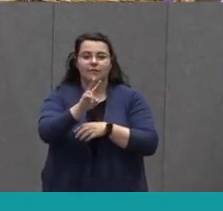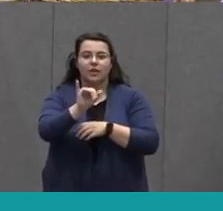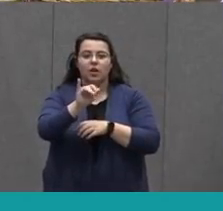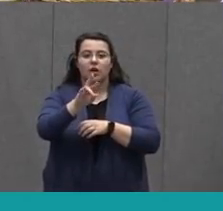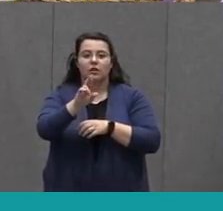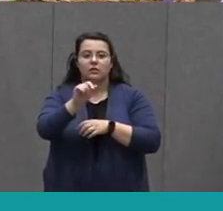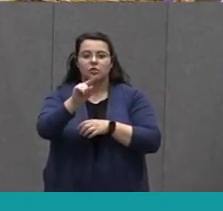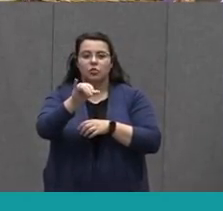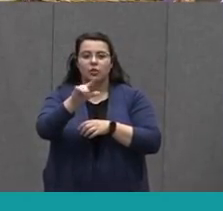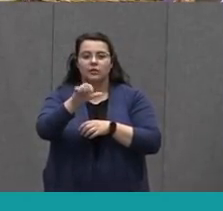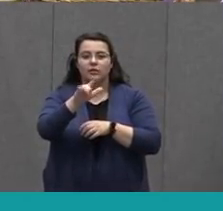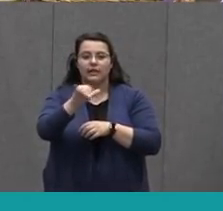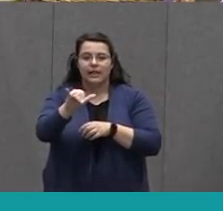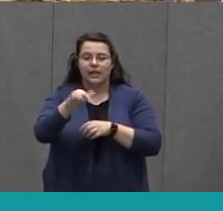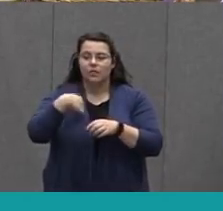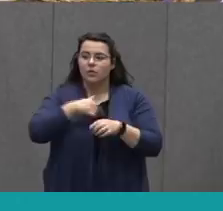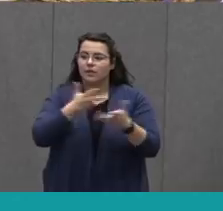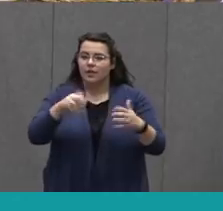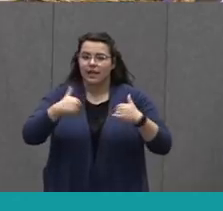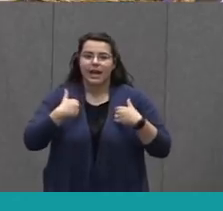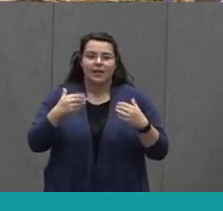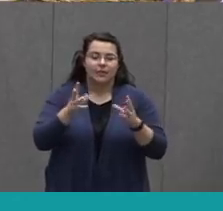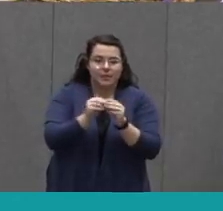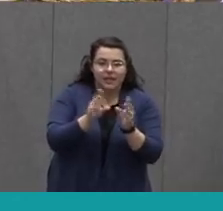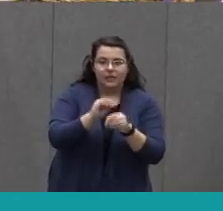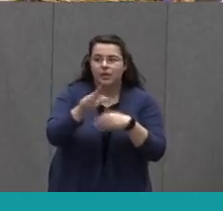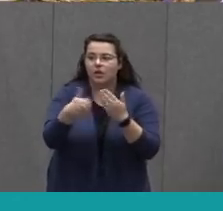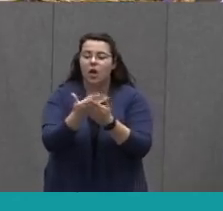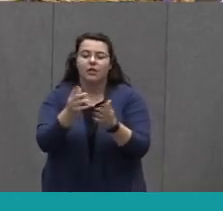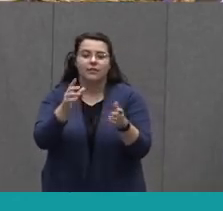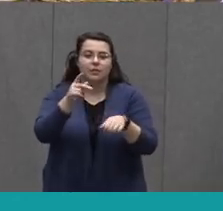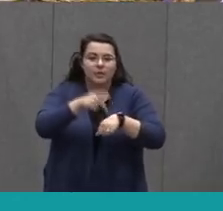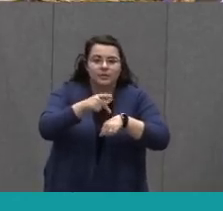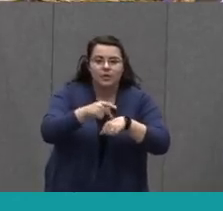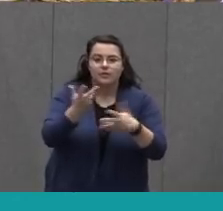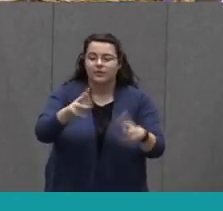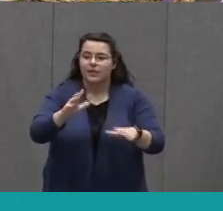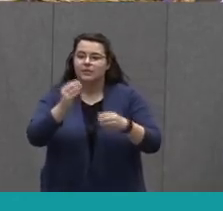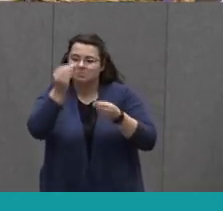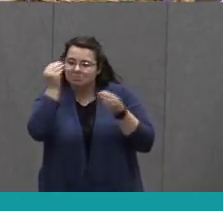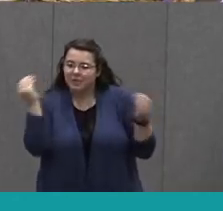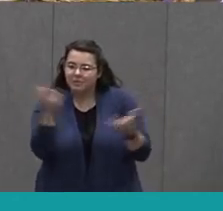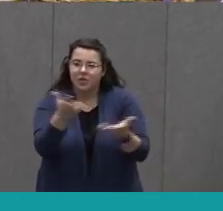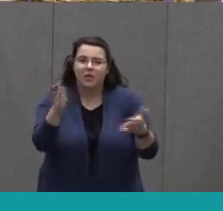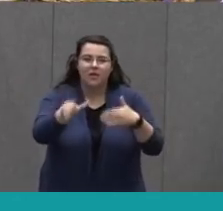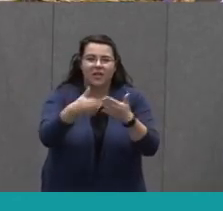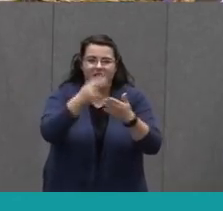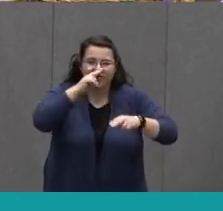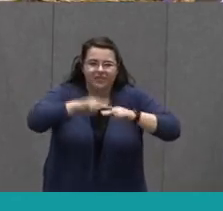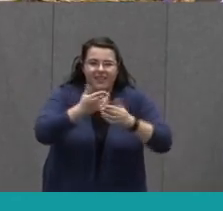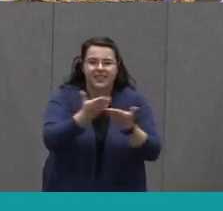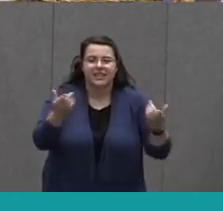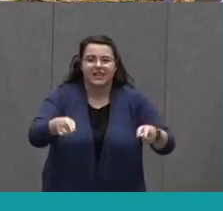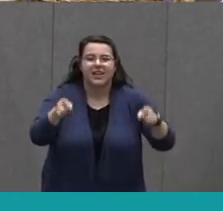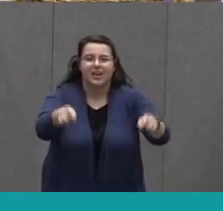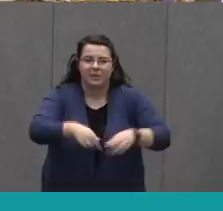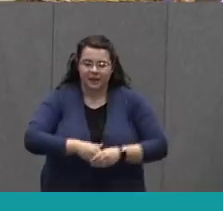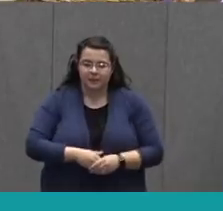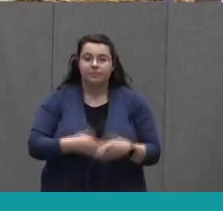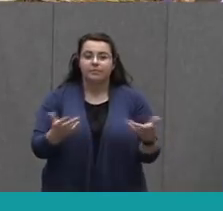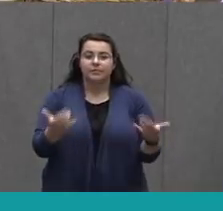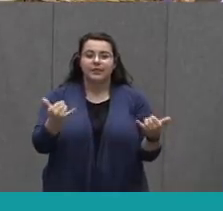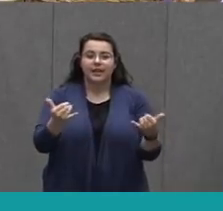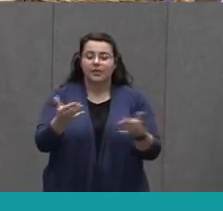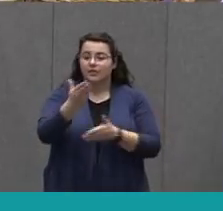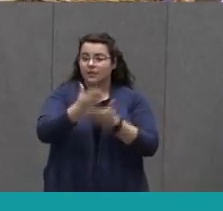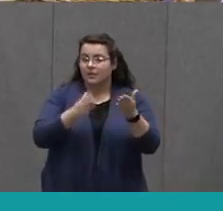day we have a meeting with all of the principals to kind of give them updates and find out all the fun things that are happening. That's great. And then some of those schools in